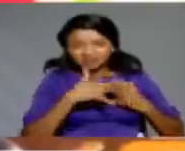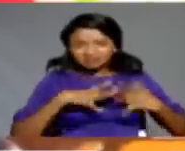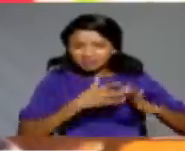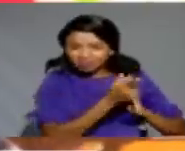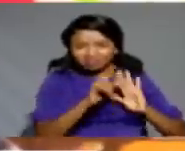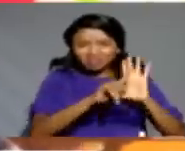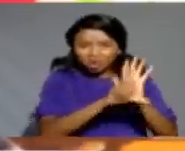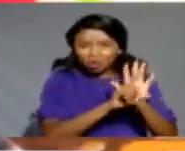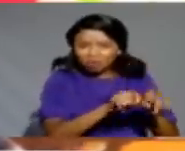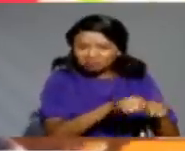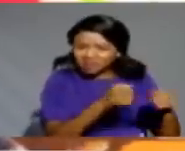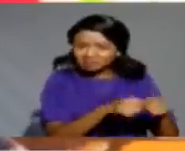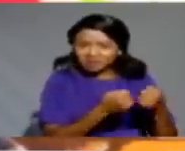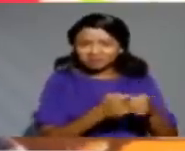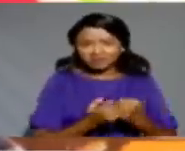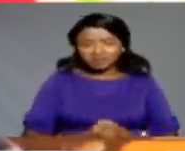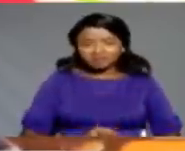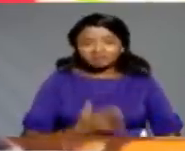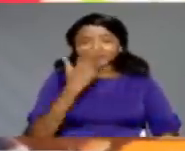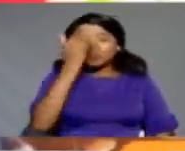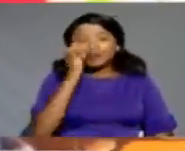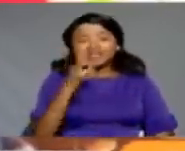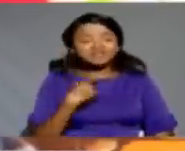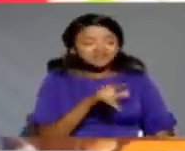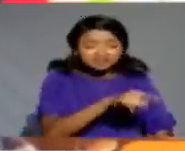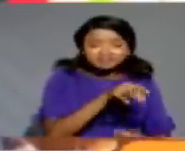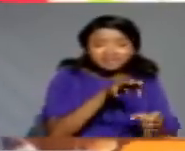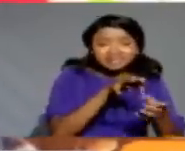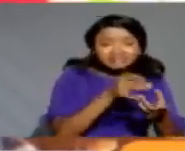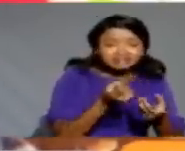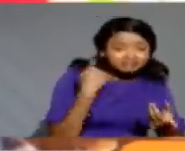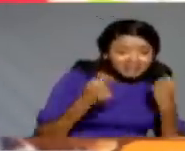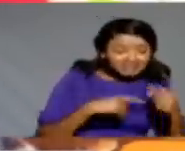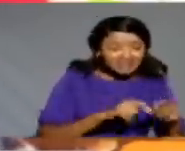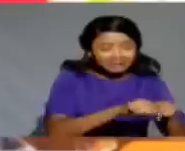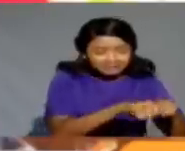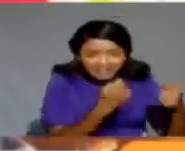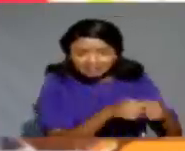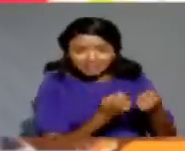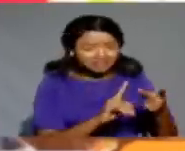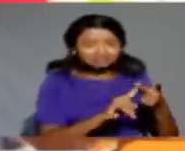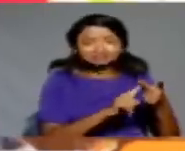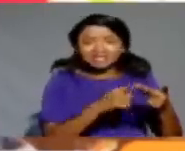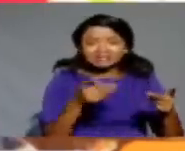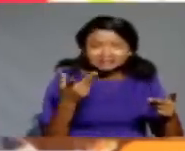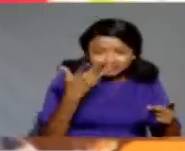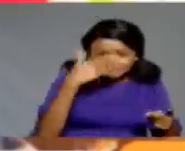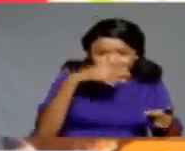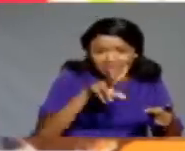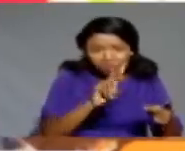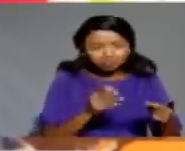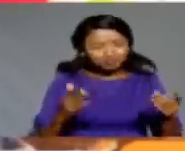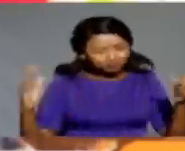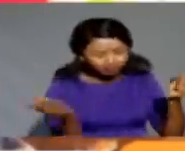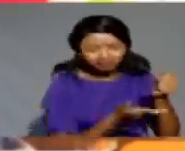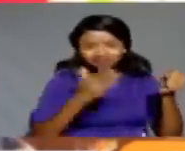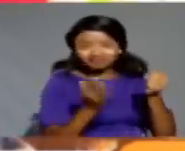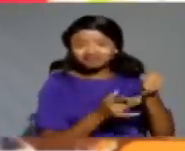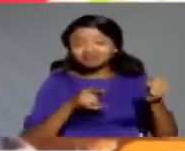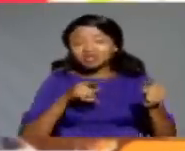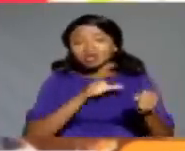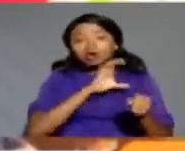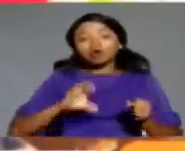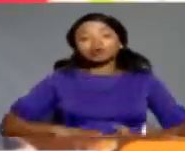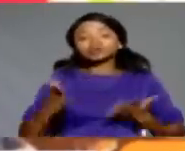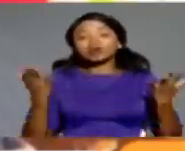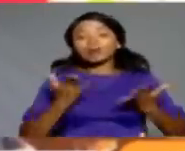2 days. Kama mtu anazakata majani, anarudia tena siku ya pili, ndio amfuate, alikuwa wapi na